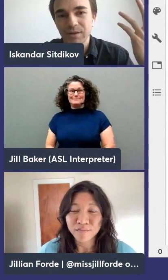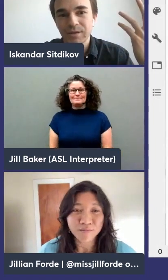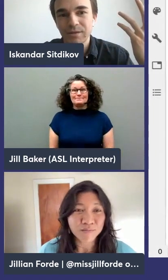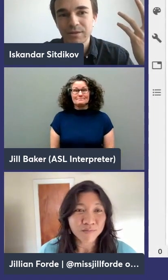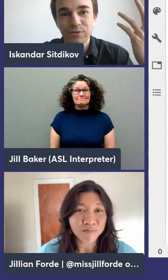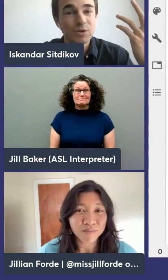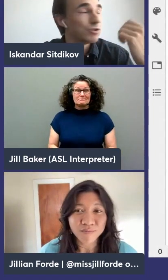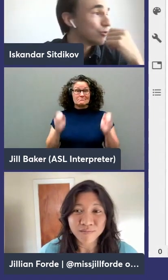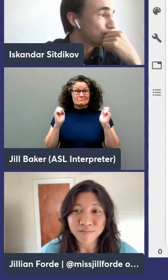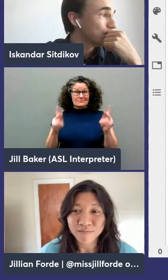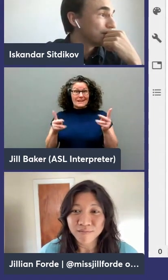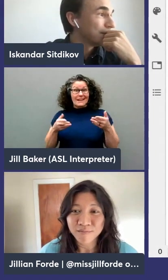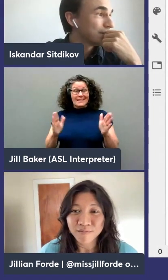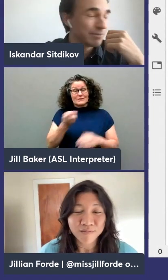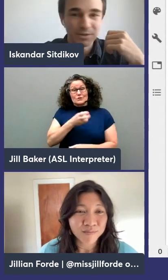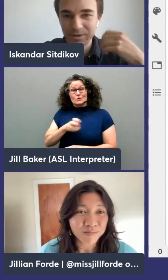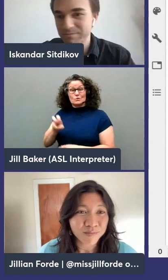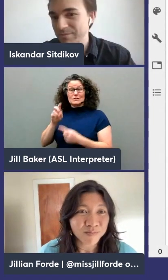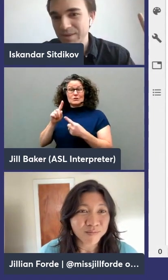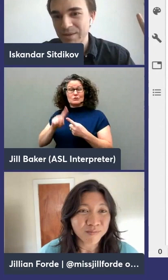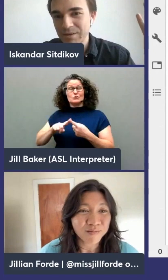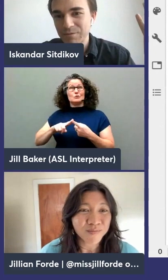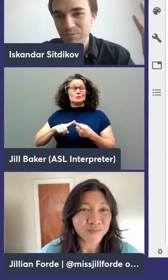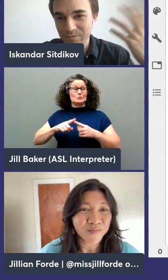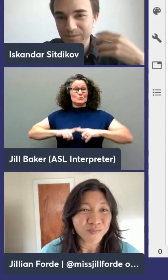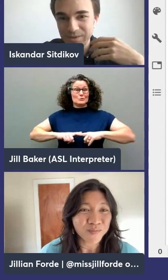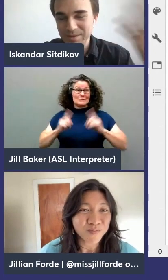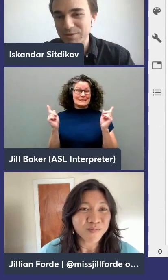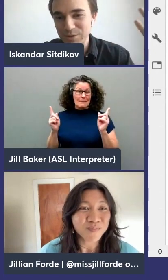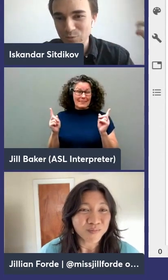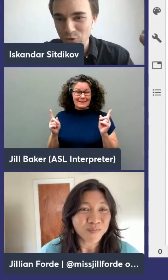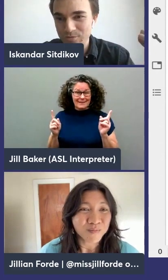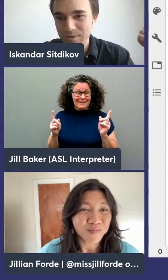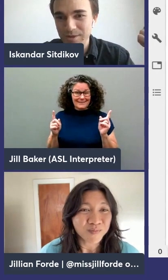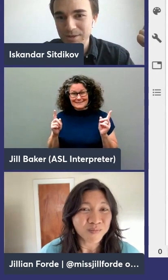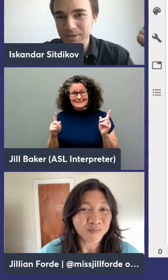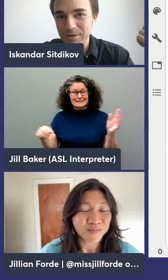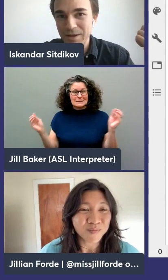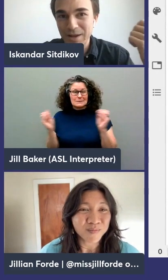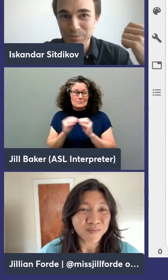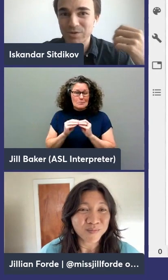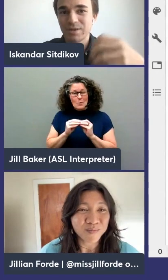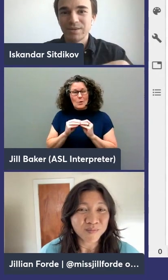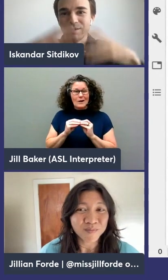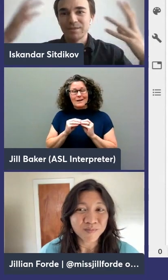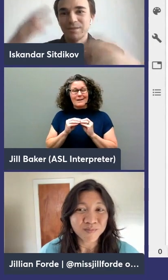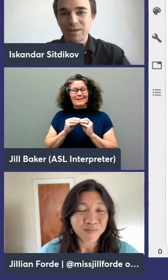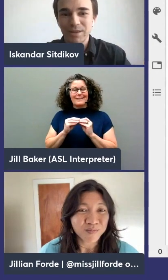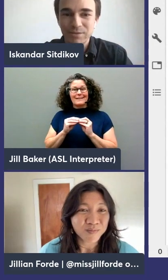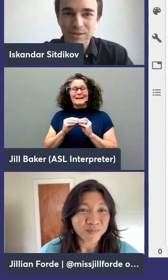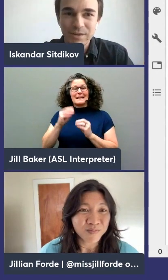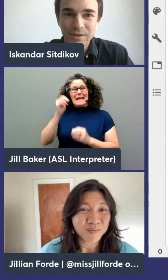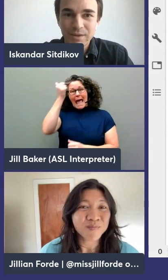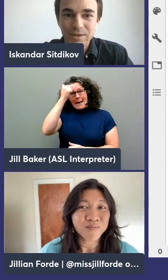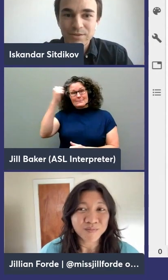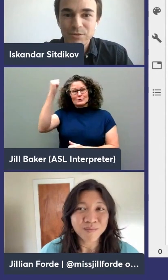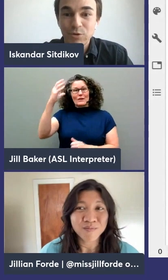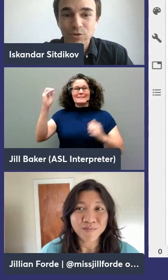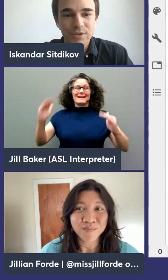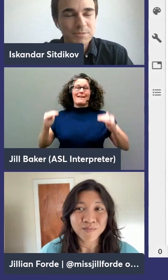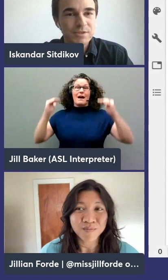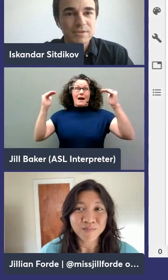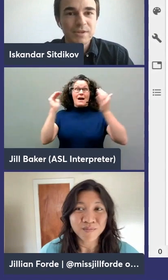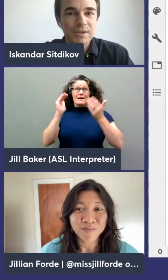Okay, let's switch to something even more abstract and high level,